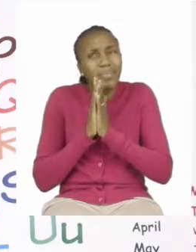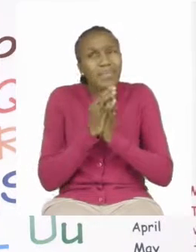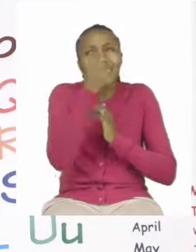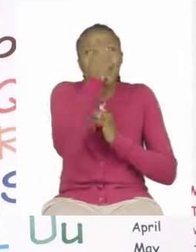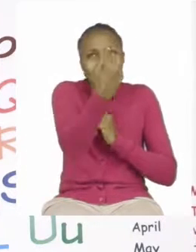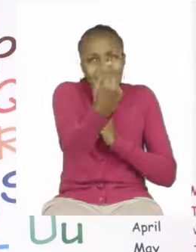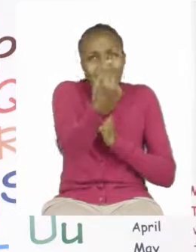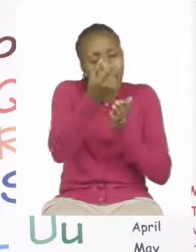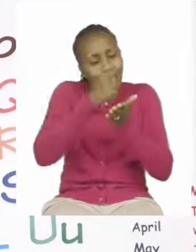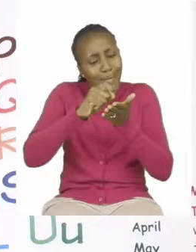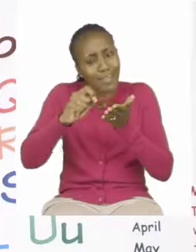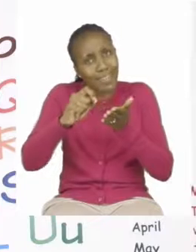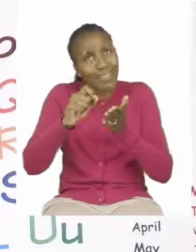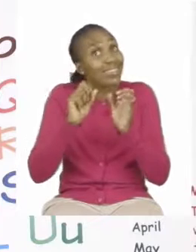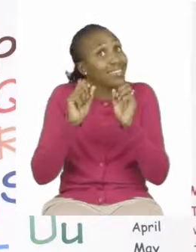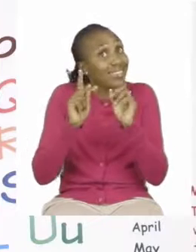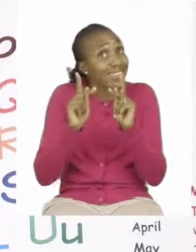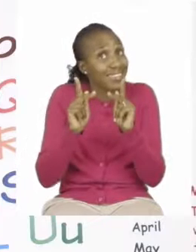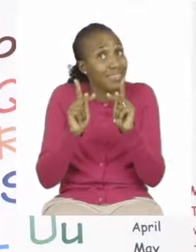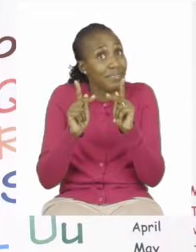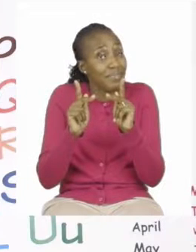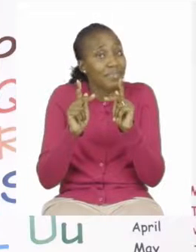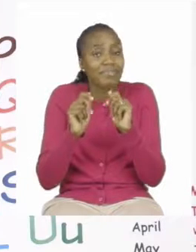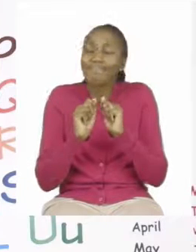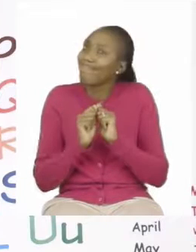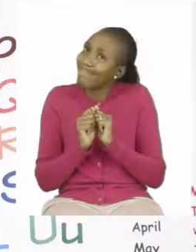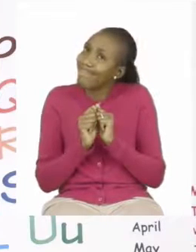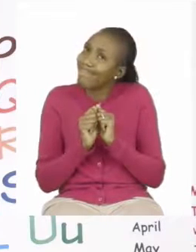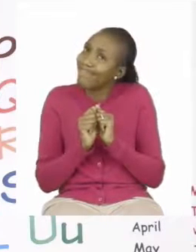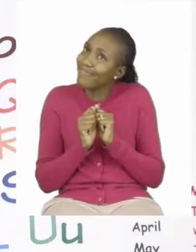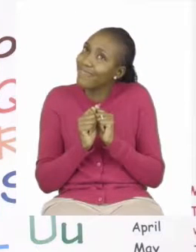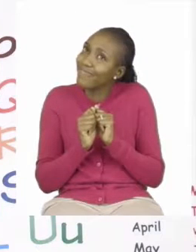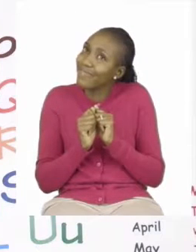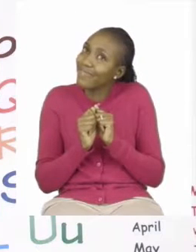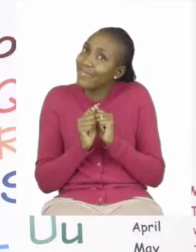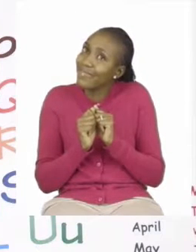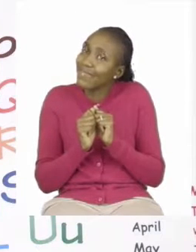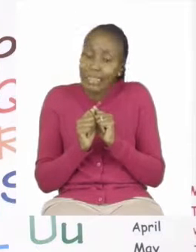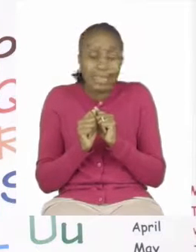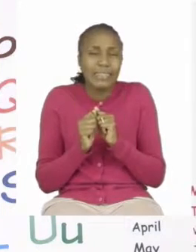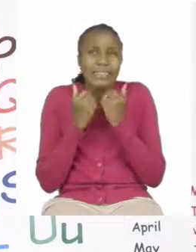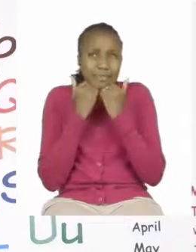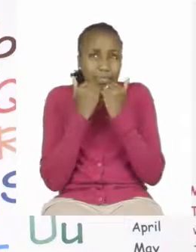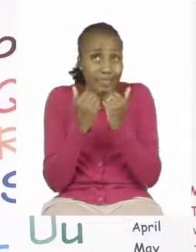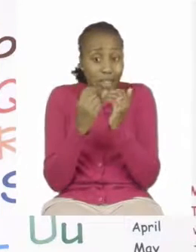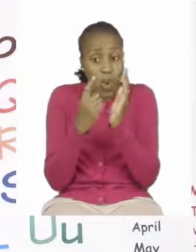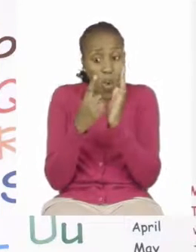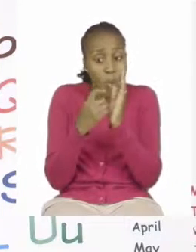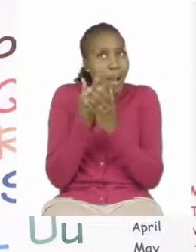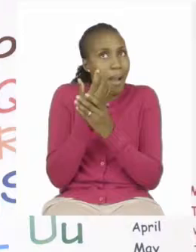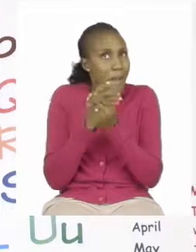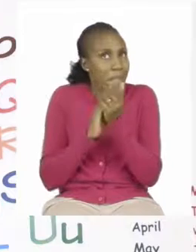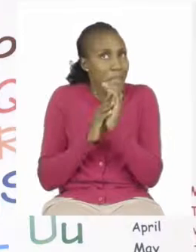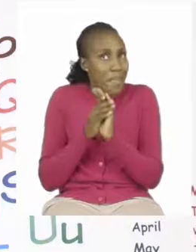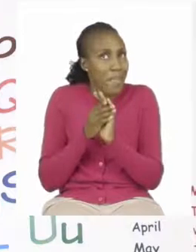work by yourself. So now that we are done with our work, it's very important for us to stay safe